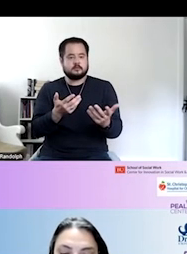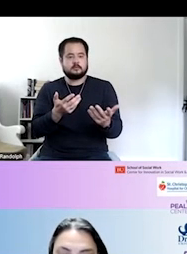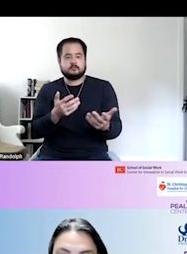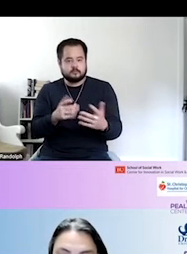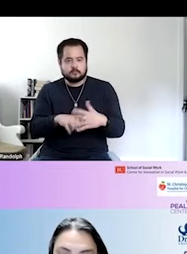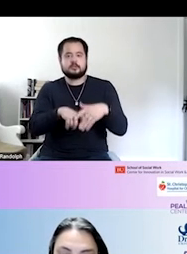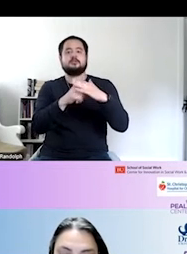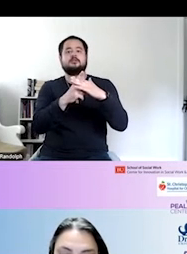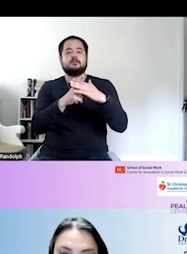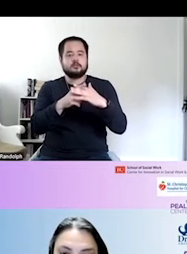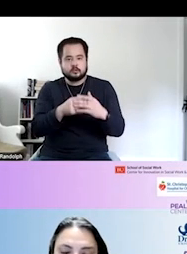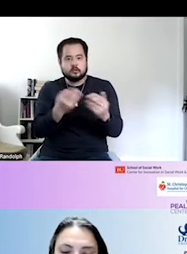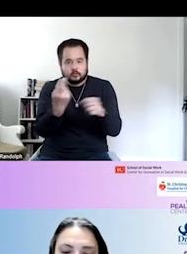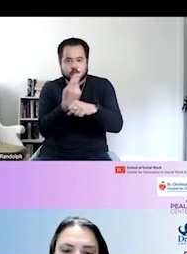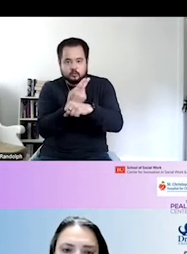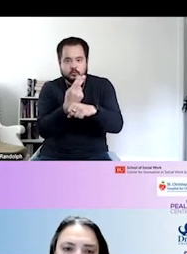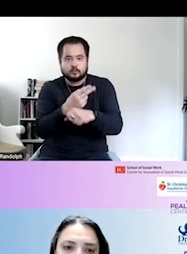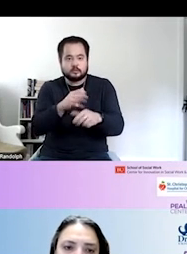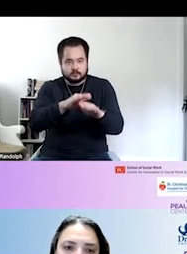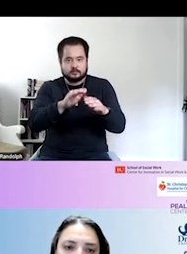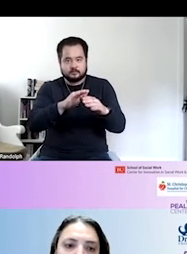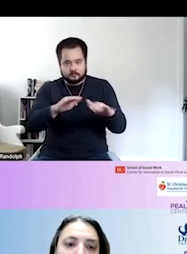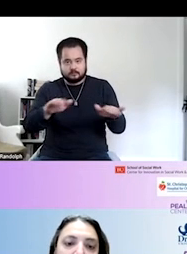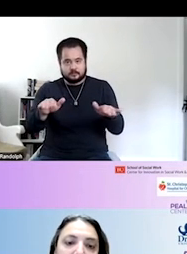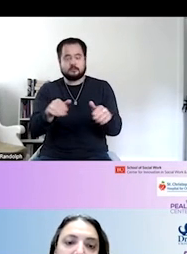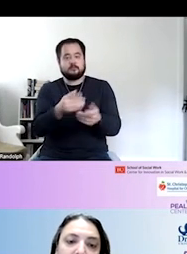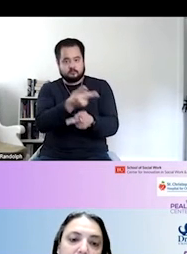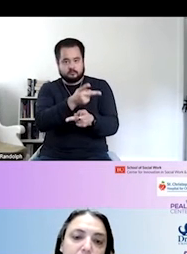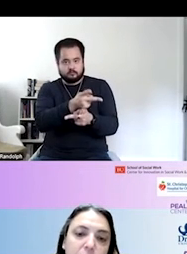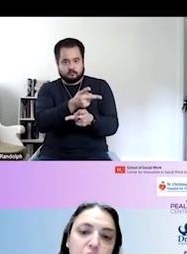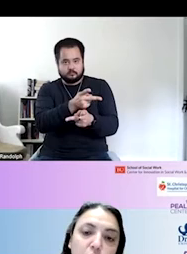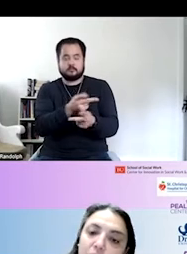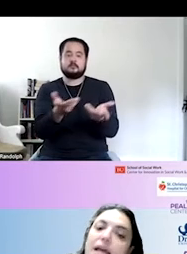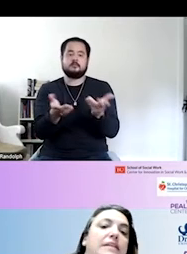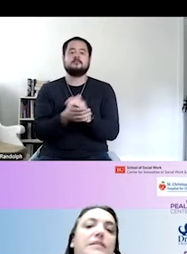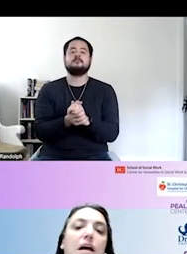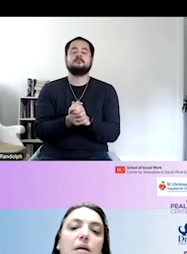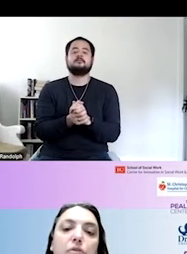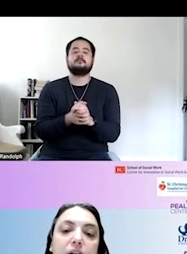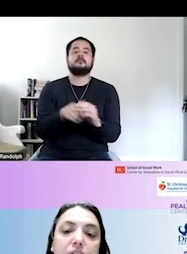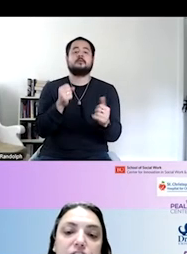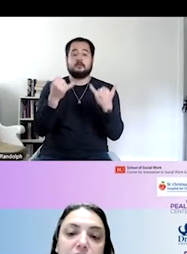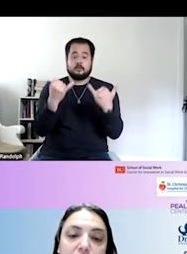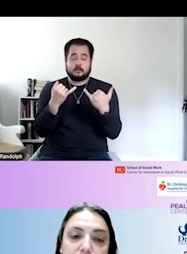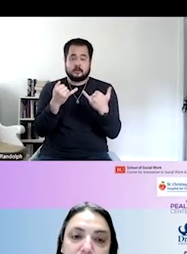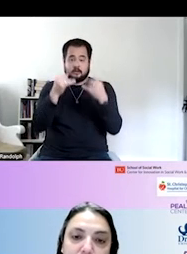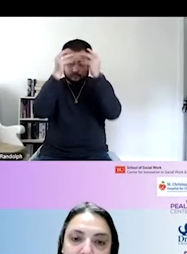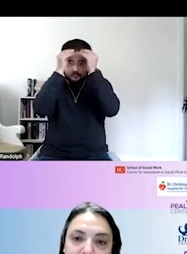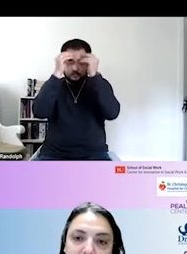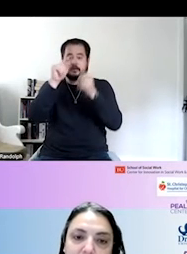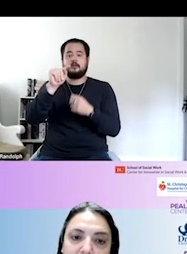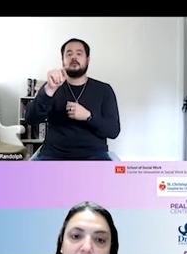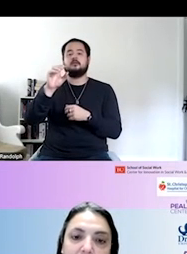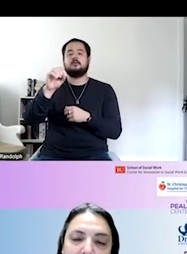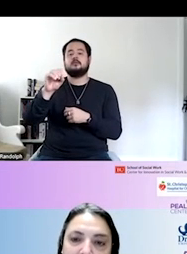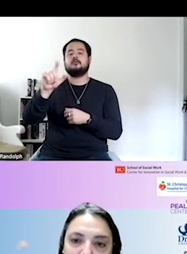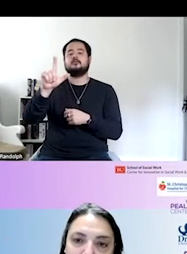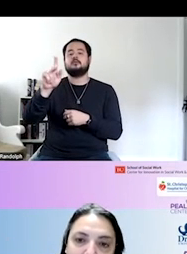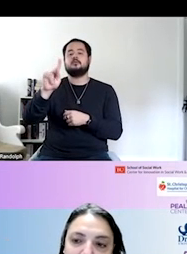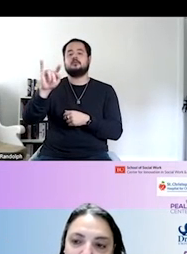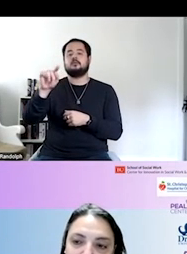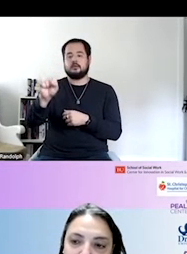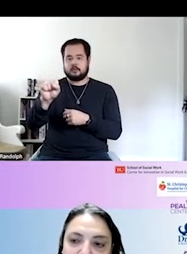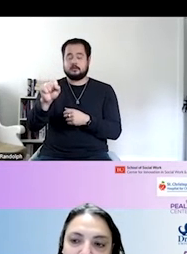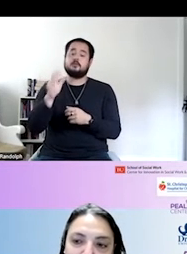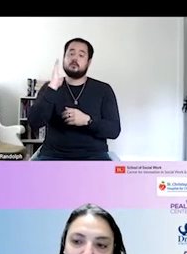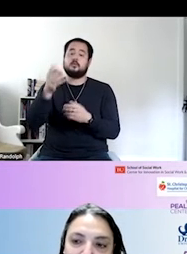slide is, thinking about the toolkits. We're going to share some resources here. And I think